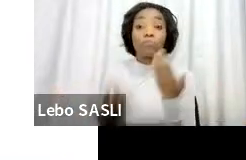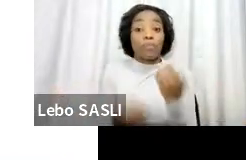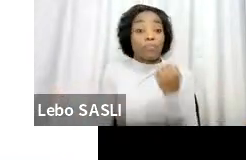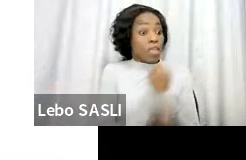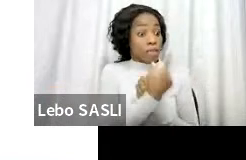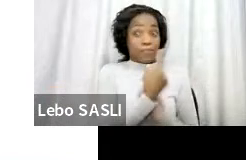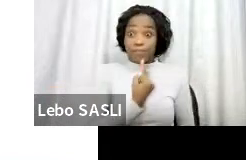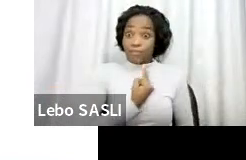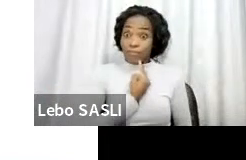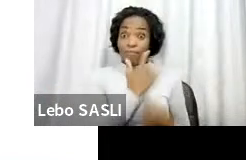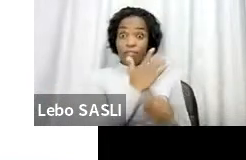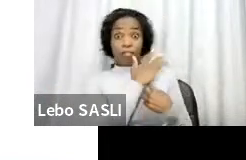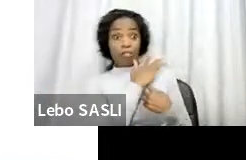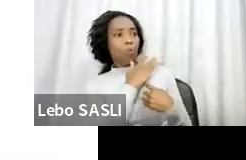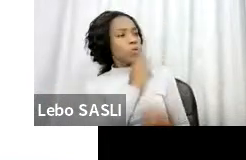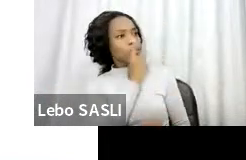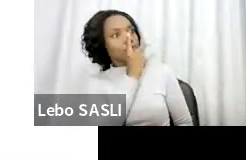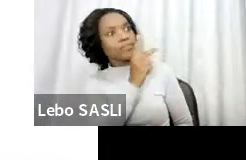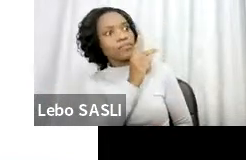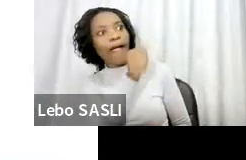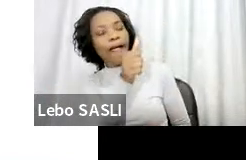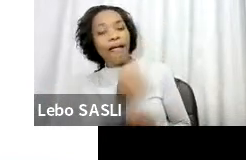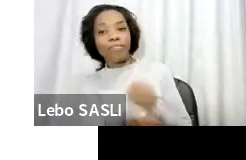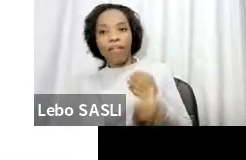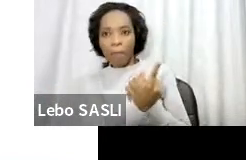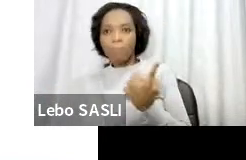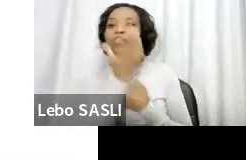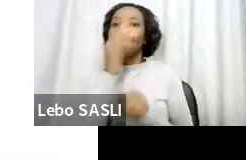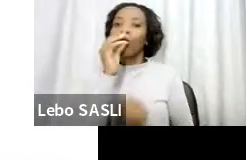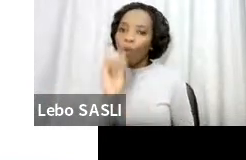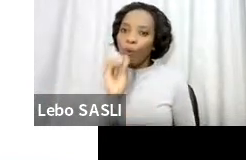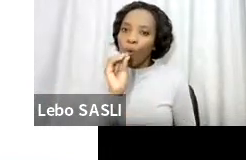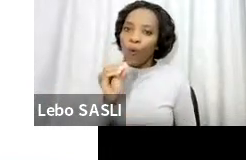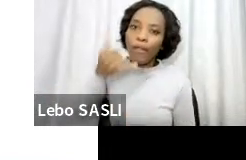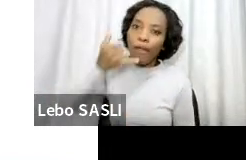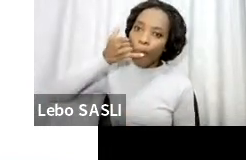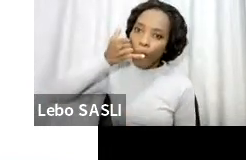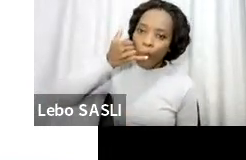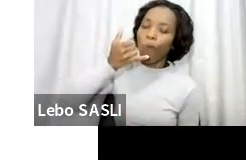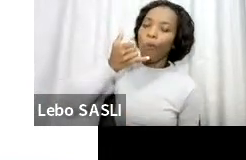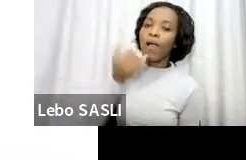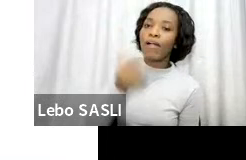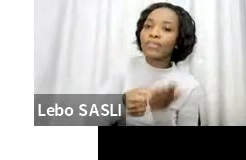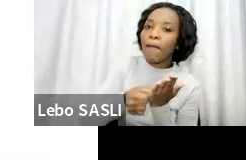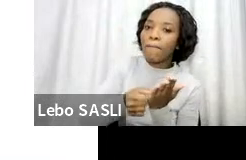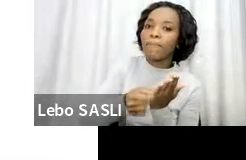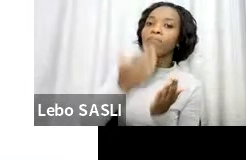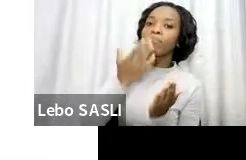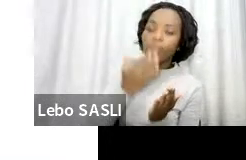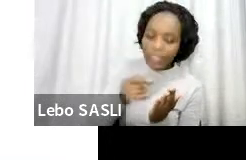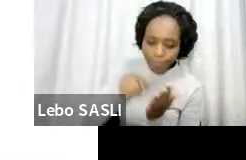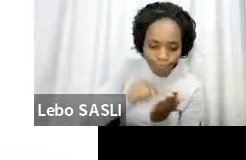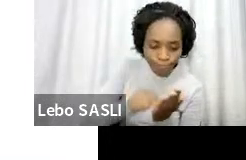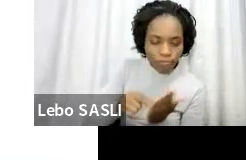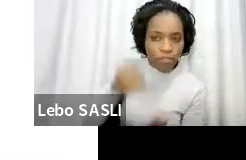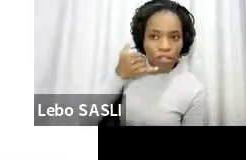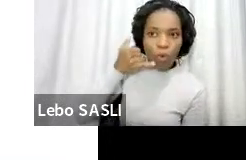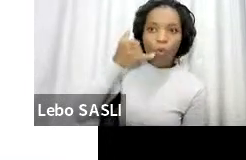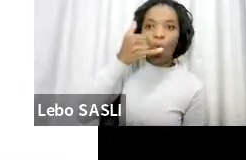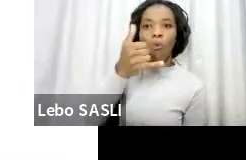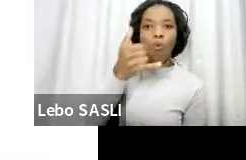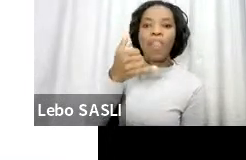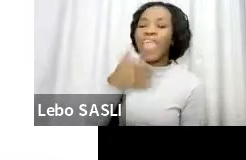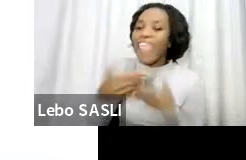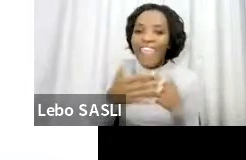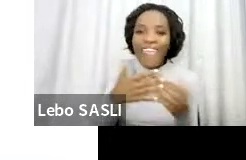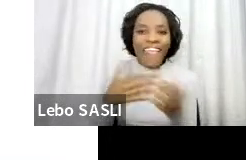see it happening. We have numbers for you to report any cases which relates to gender-based violence. Of